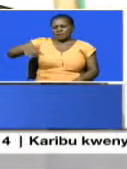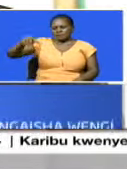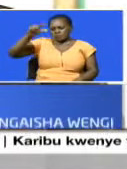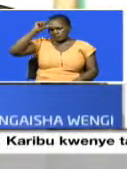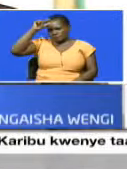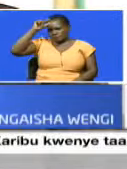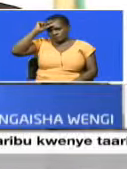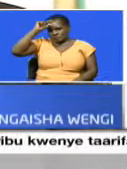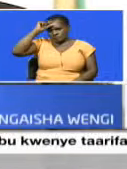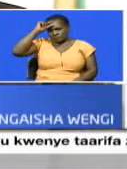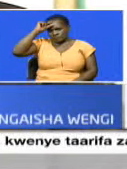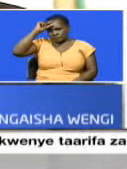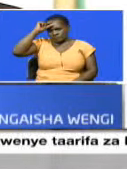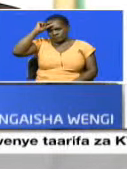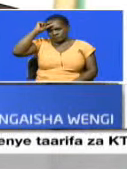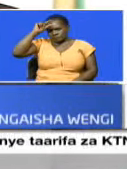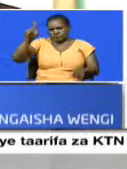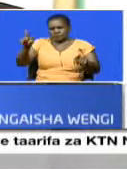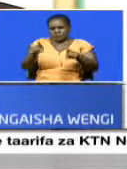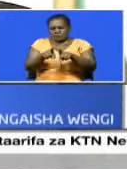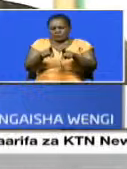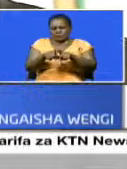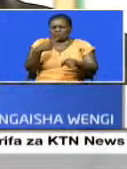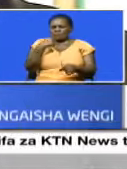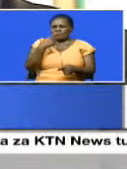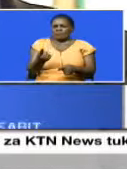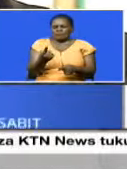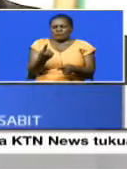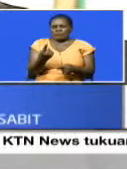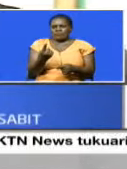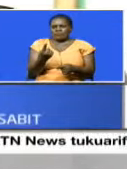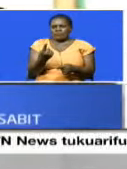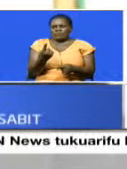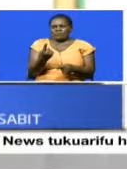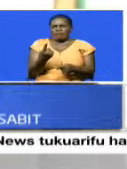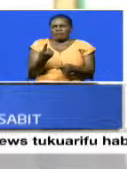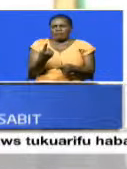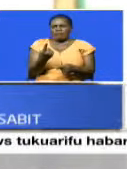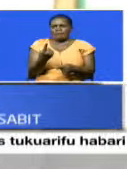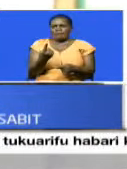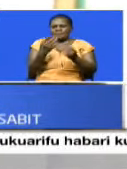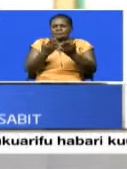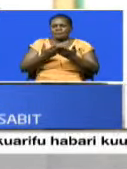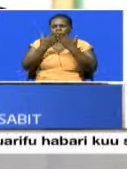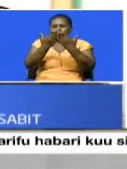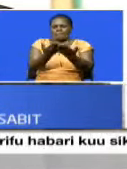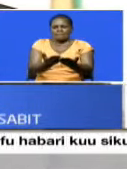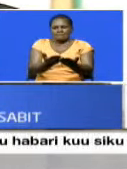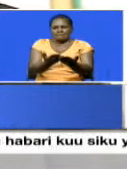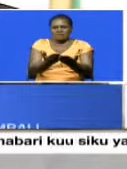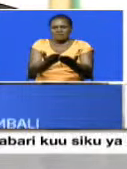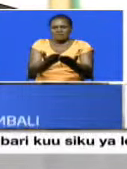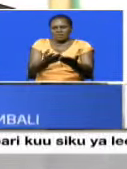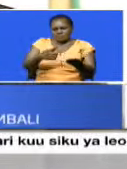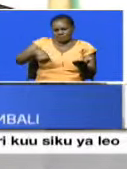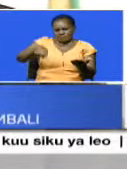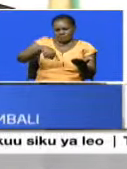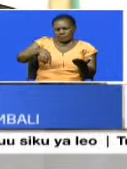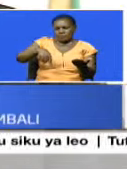government has come in on a very high note and has provided